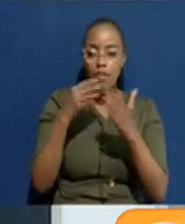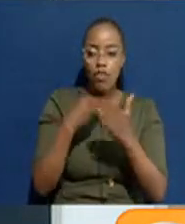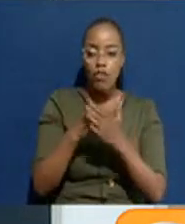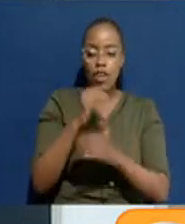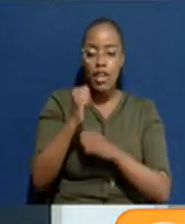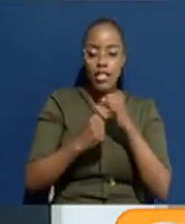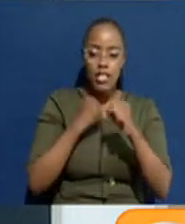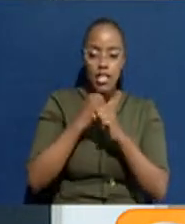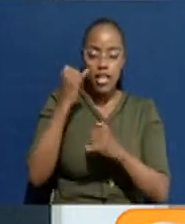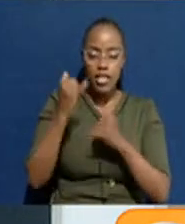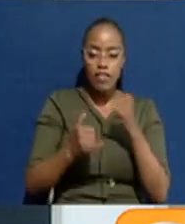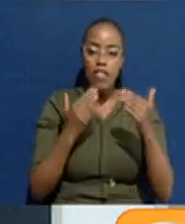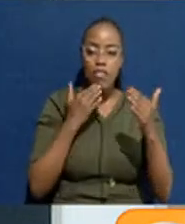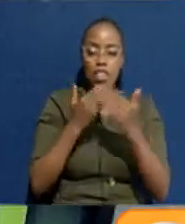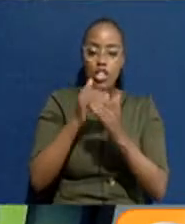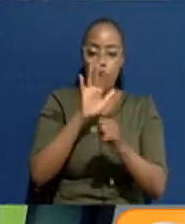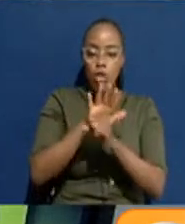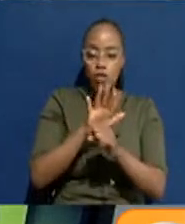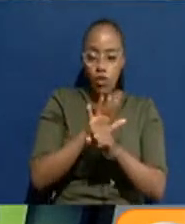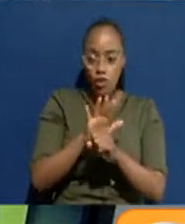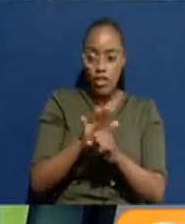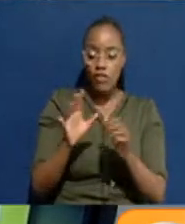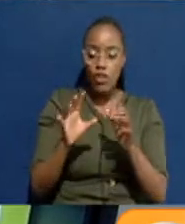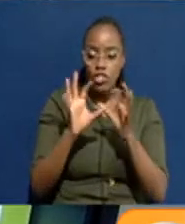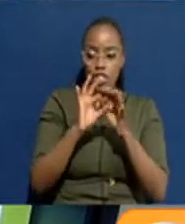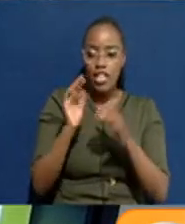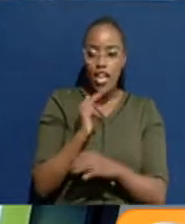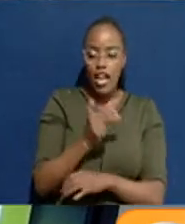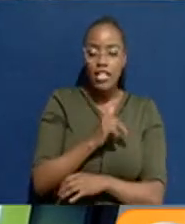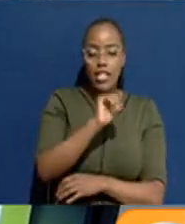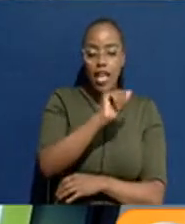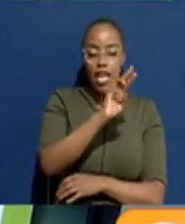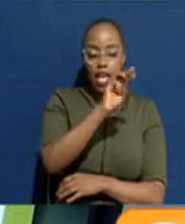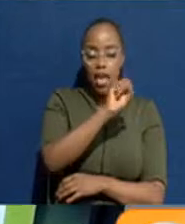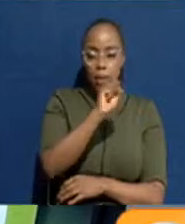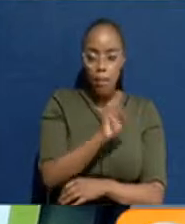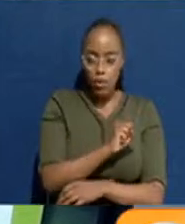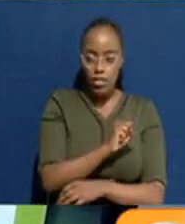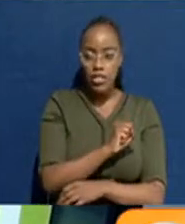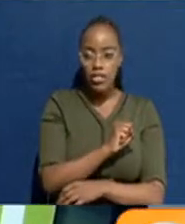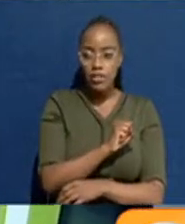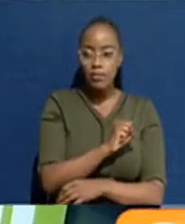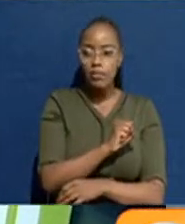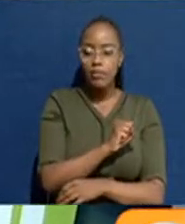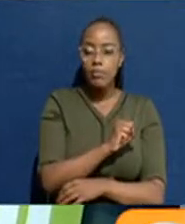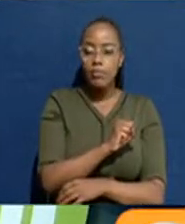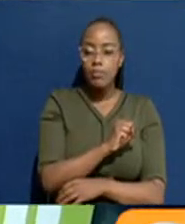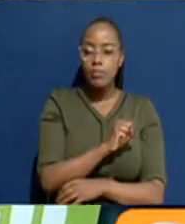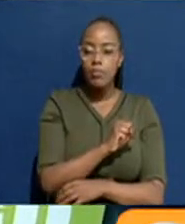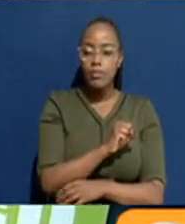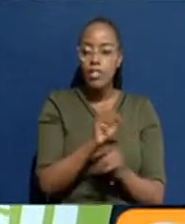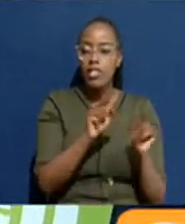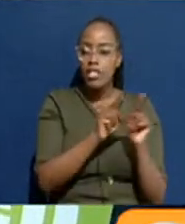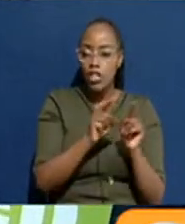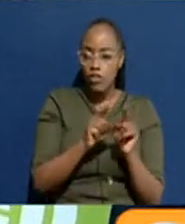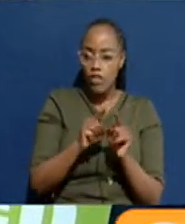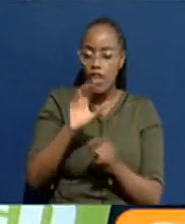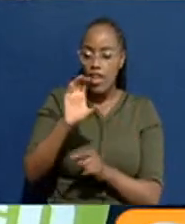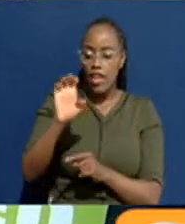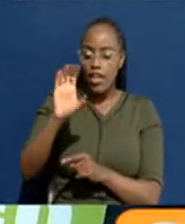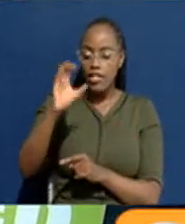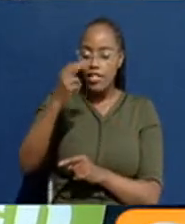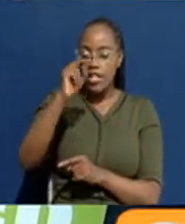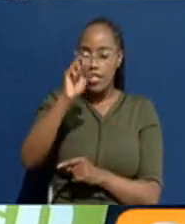year comes to an end. All right. Thank you so much for making time this evening. Emus Kaburu, Chief Counsel, Opticam Group, and also an education expert. And Kennedy Echesa, legal